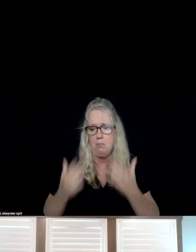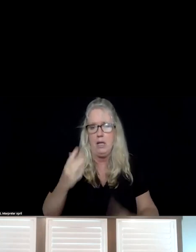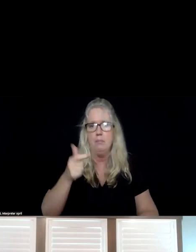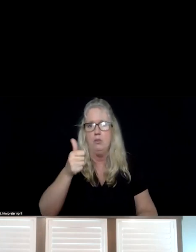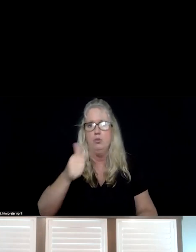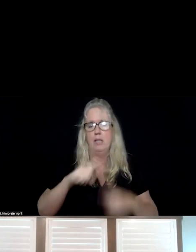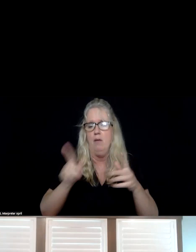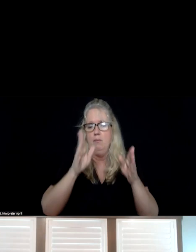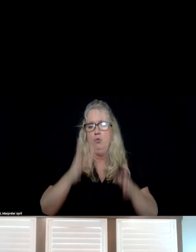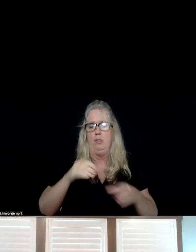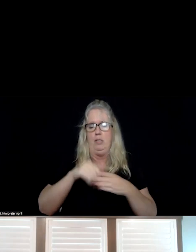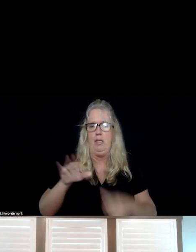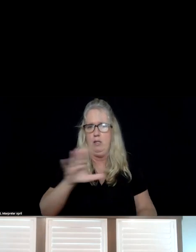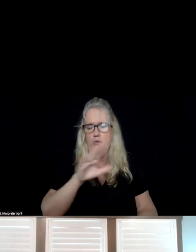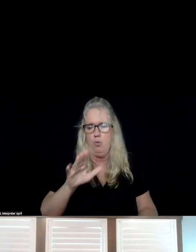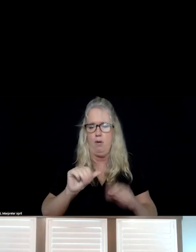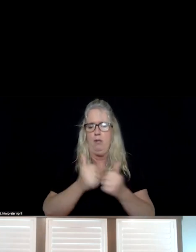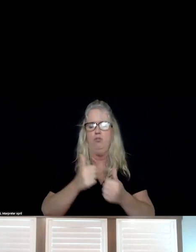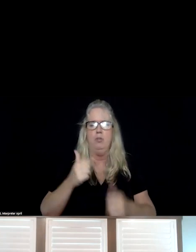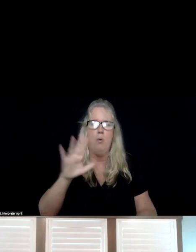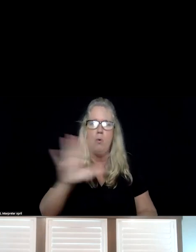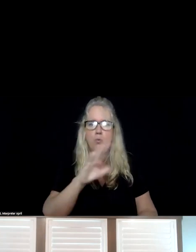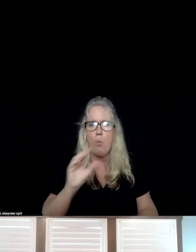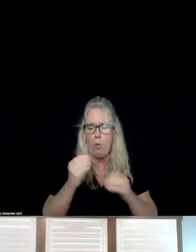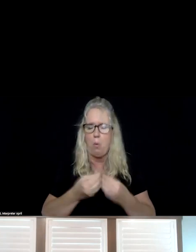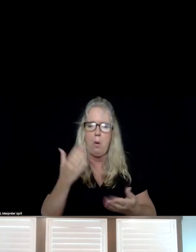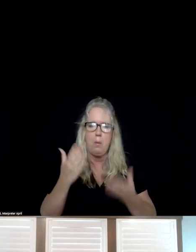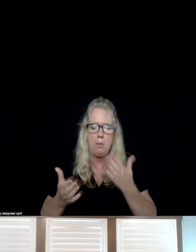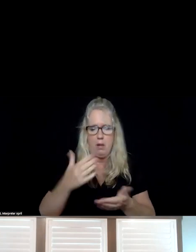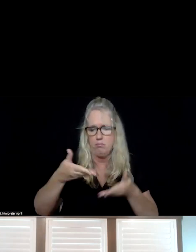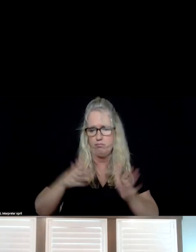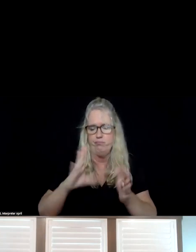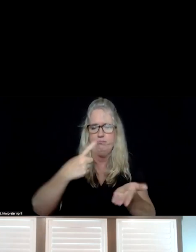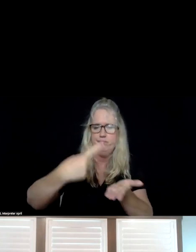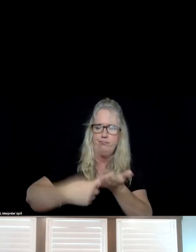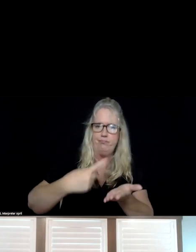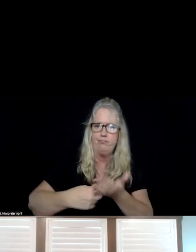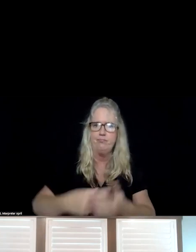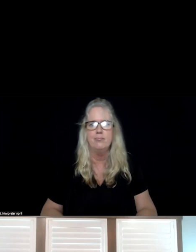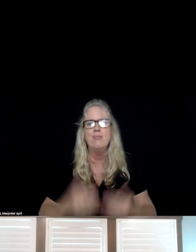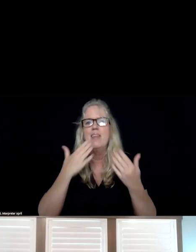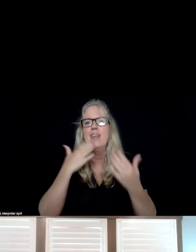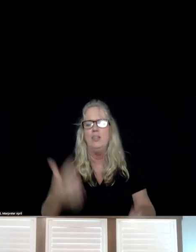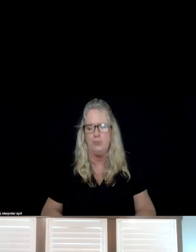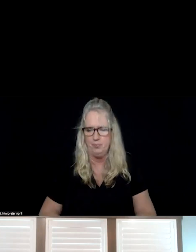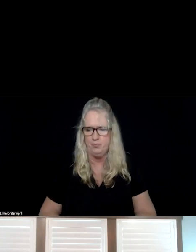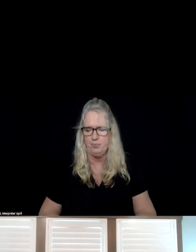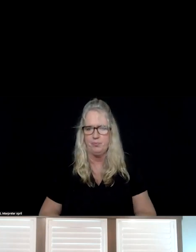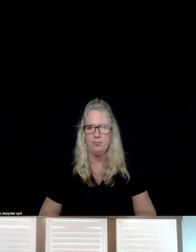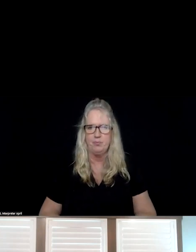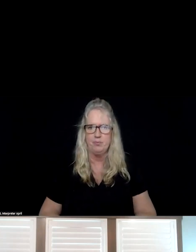your agency or your organization to help with letting the discussions begin. Thank you.